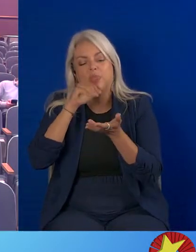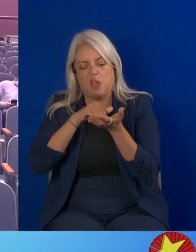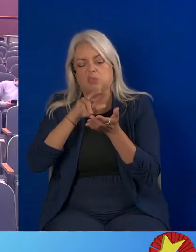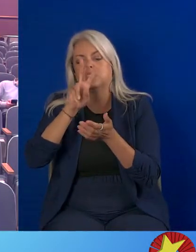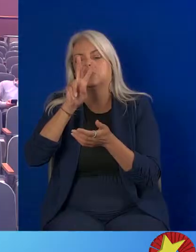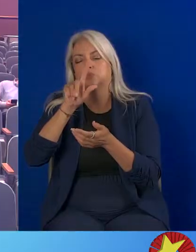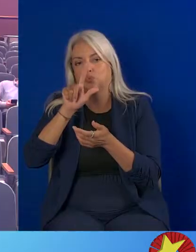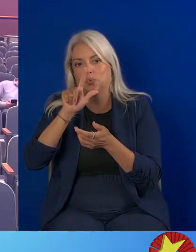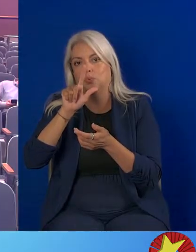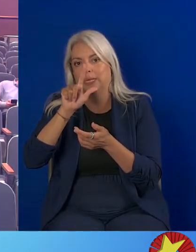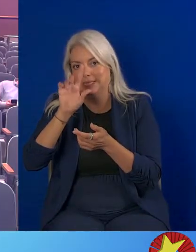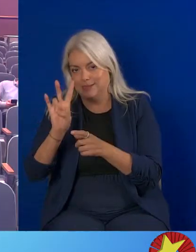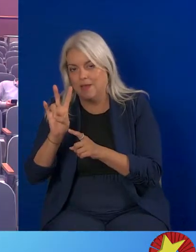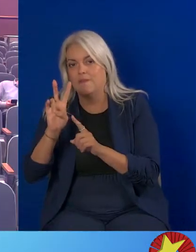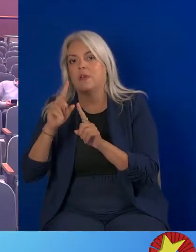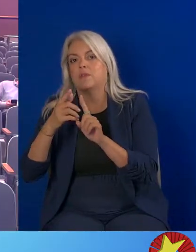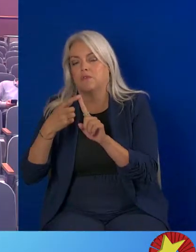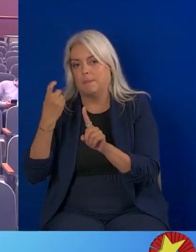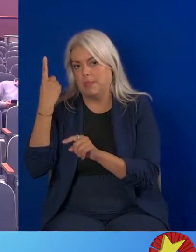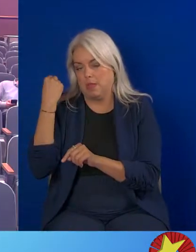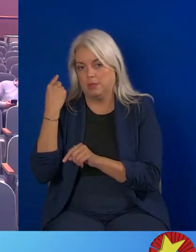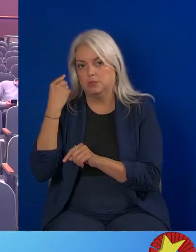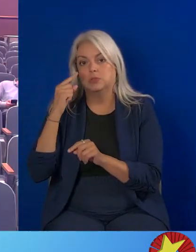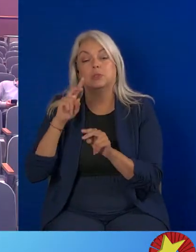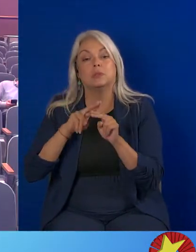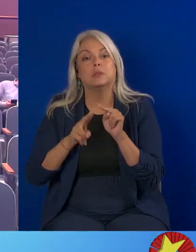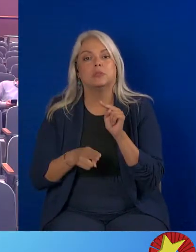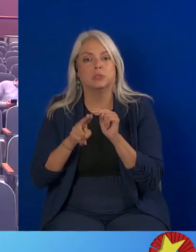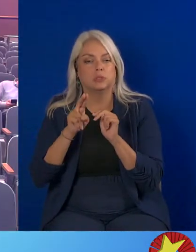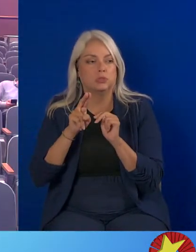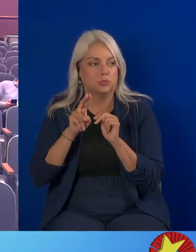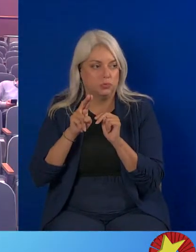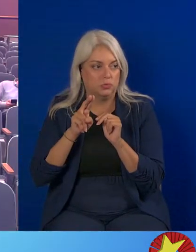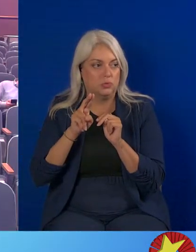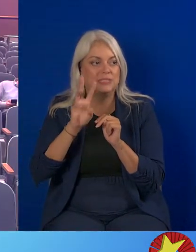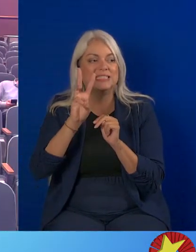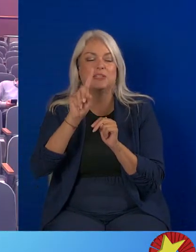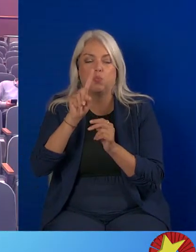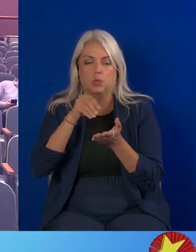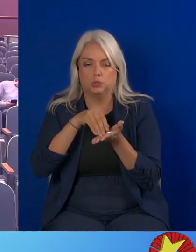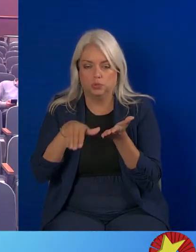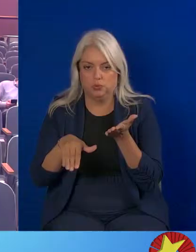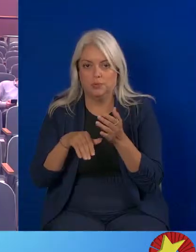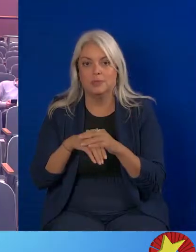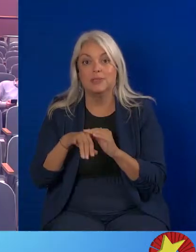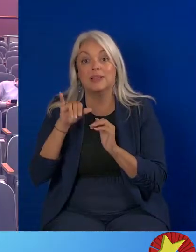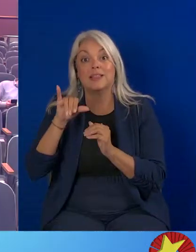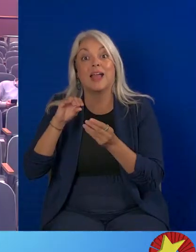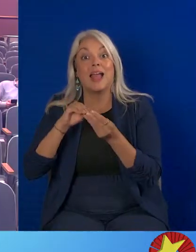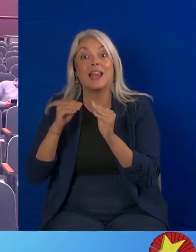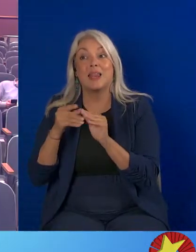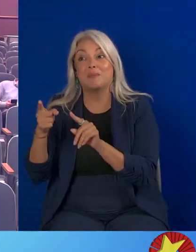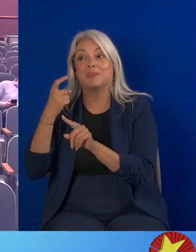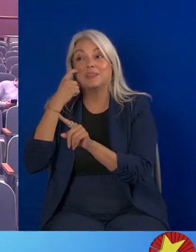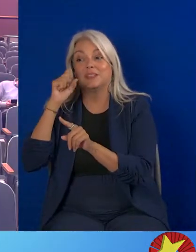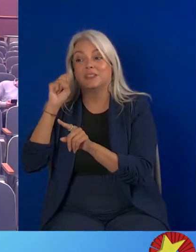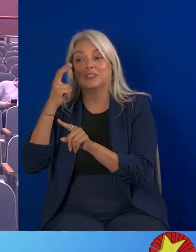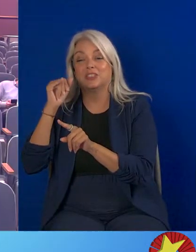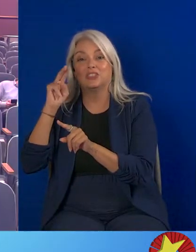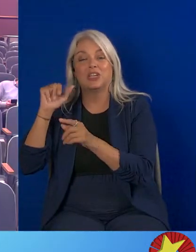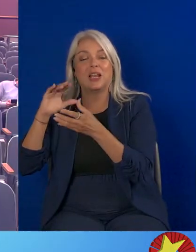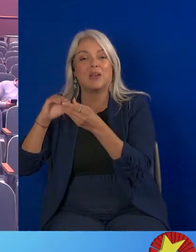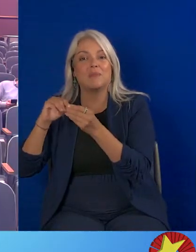total decrease was 61 students. The number Shana provided, 1807, was as of August